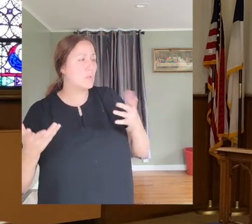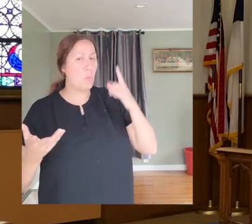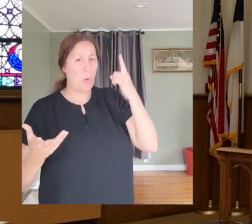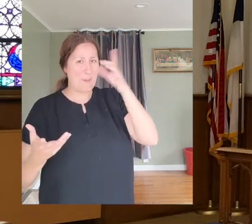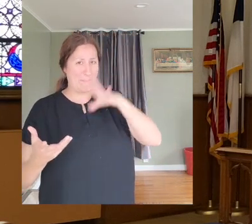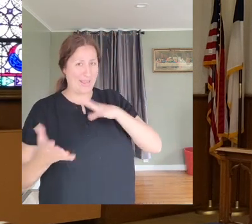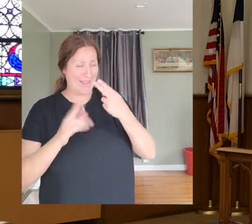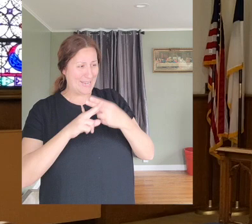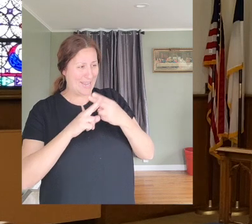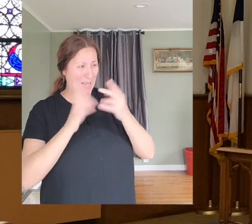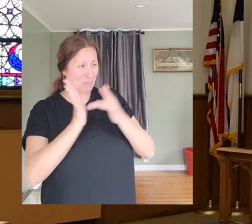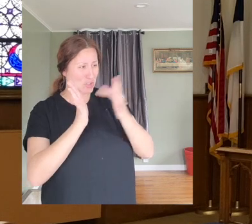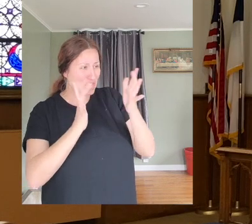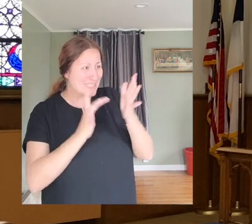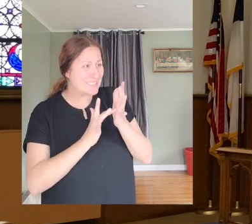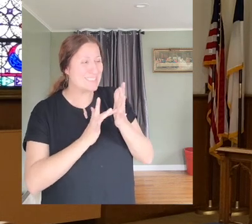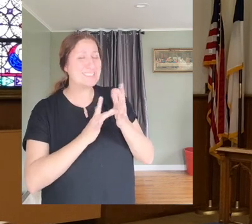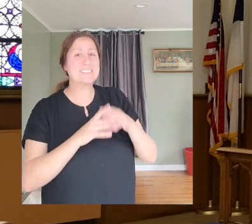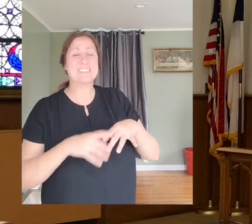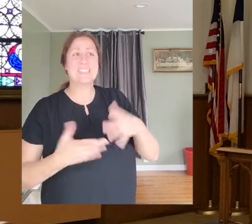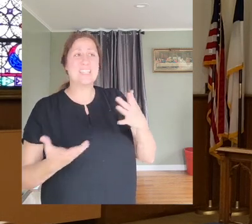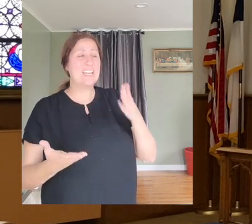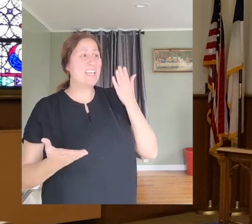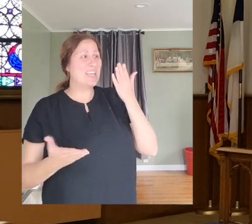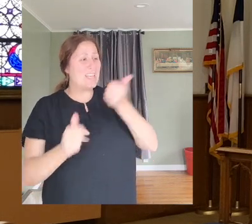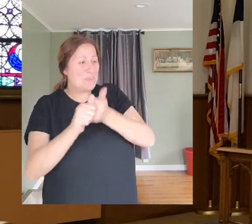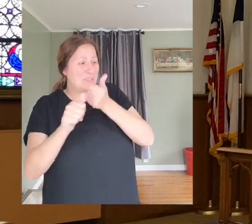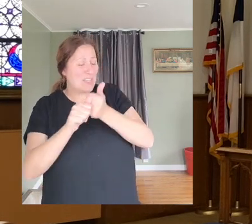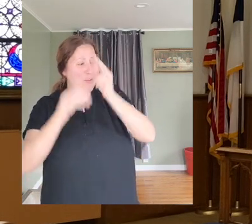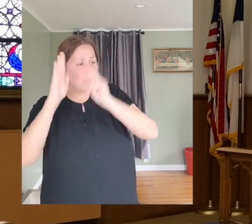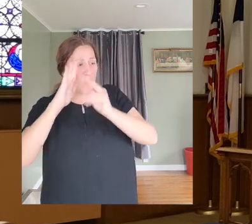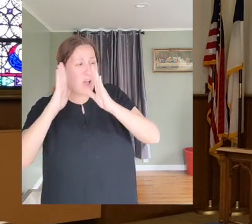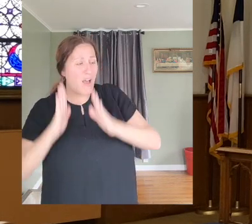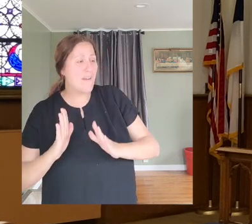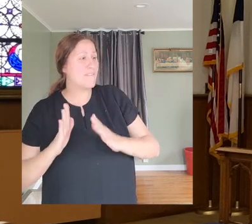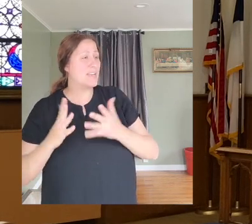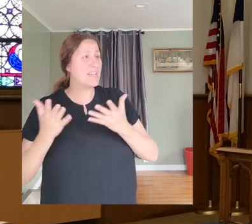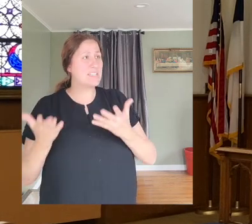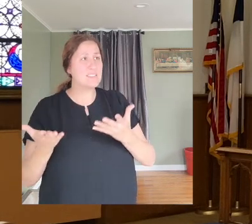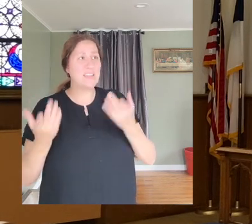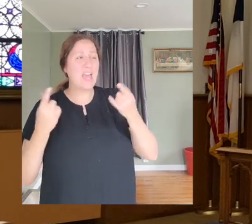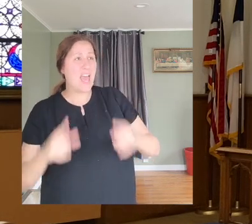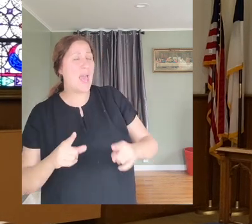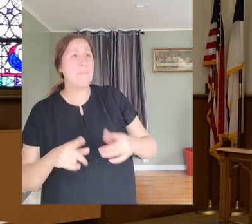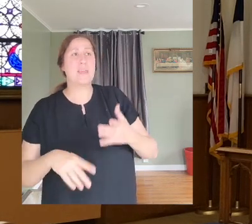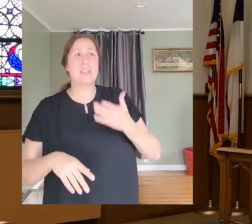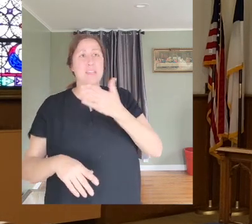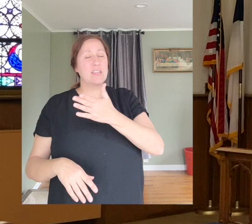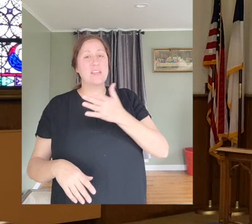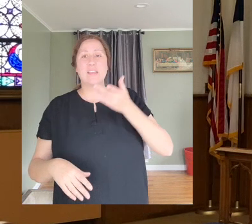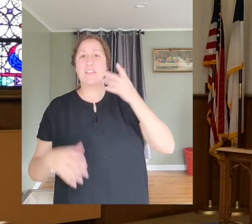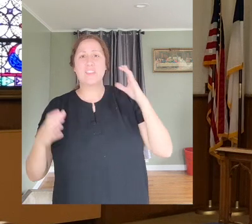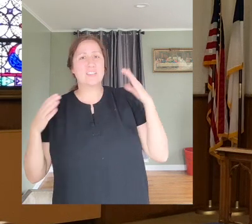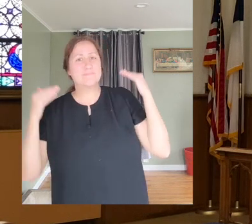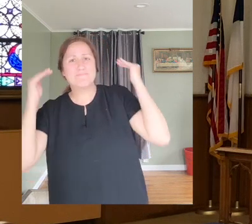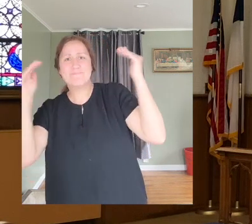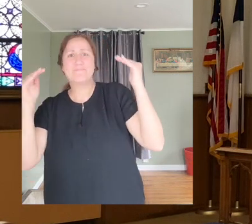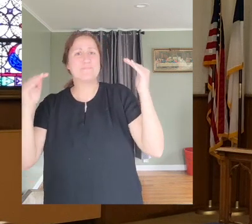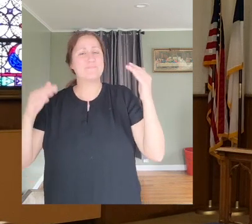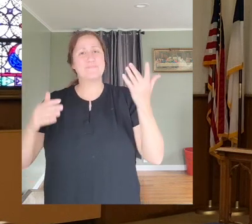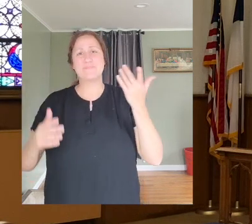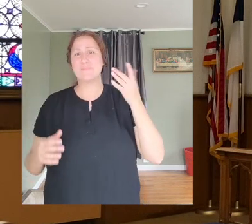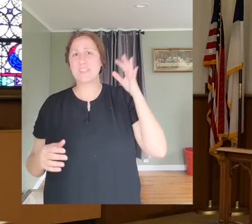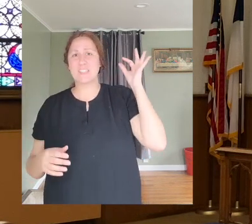man who was a prophet, mighty in deed and word before God and all the people, and how our chief priests and rulers delivered him up